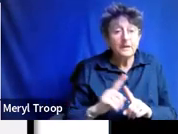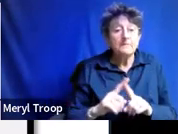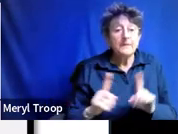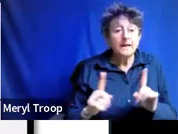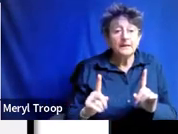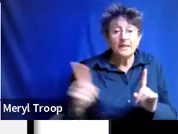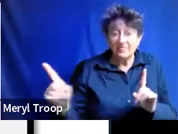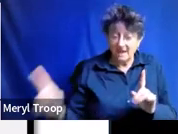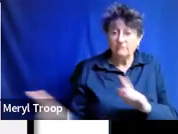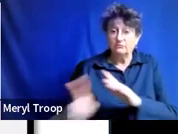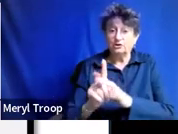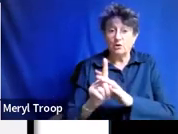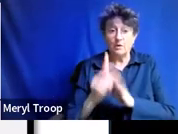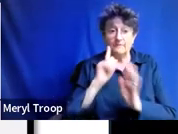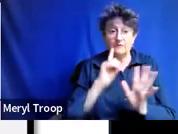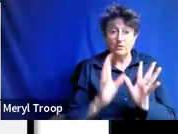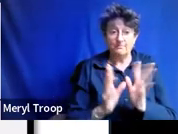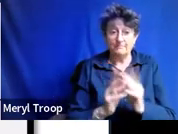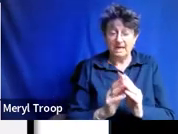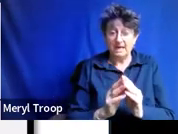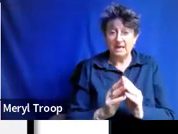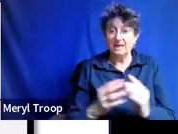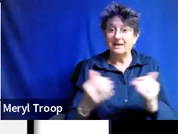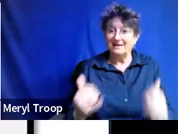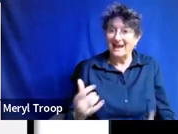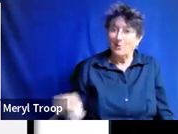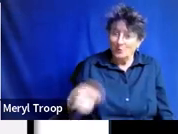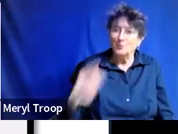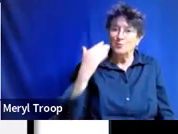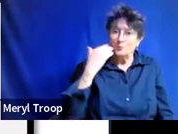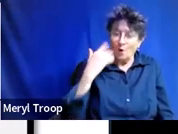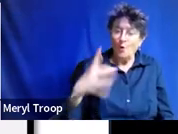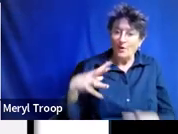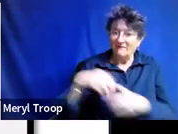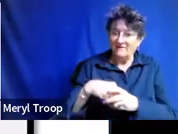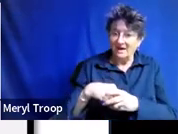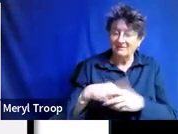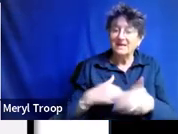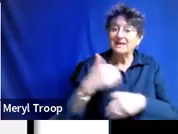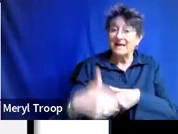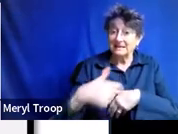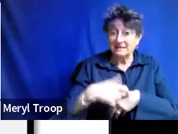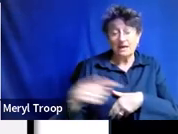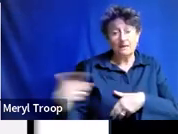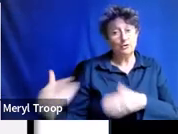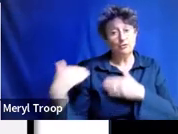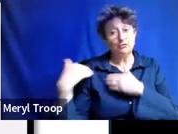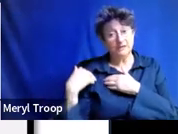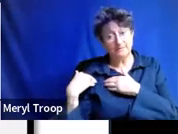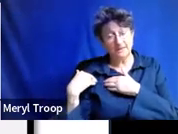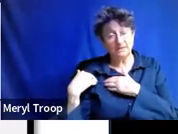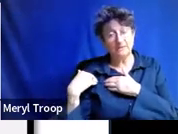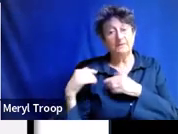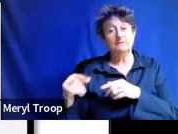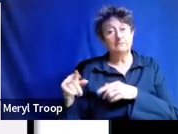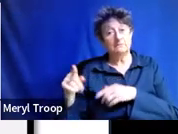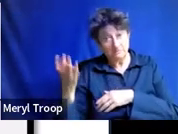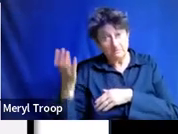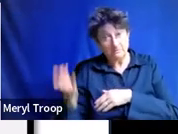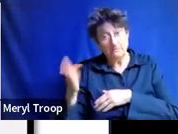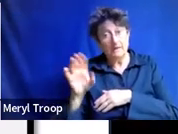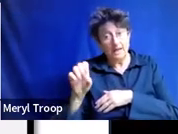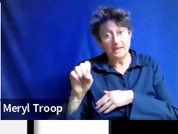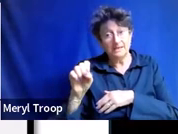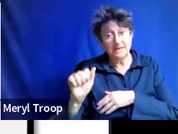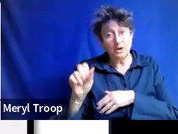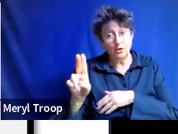However, they came to the meeting. And so now that you know that they're involved, the next time you would be responsible as the SAU to invite them to the meeting and